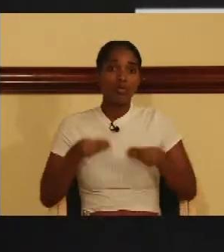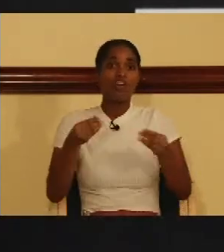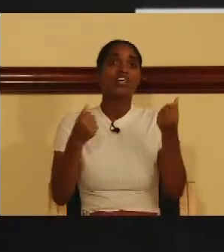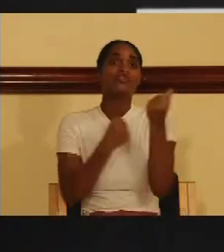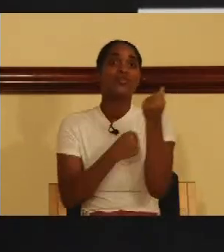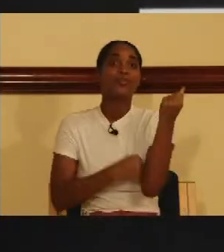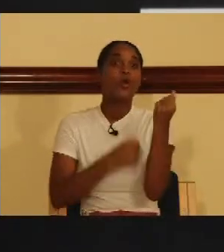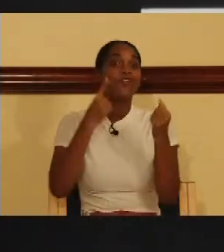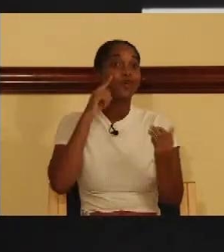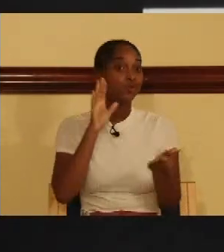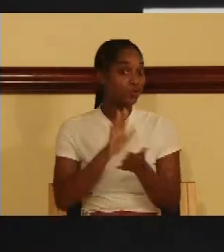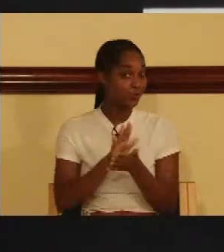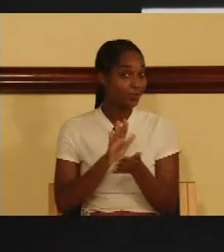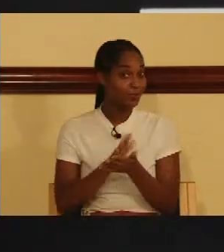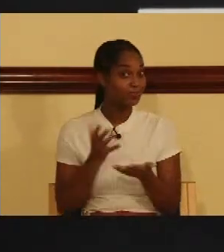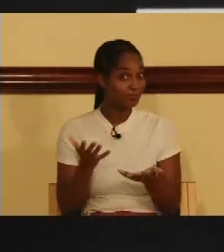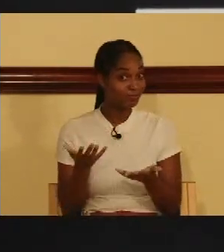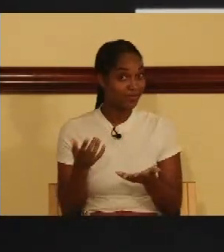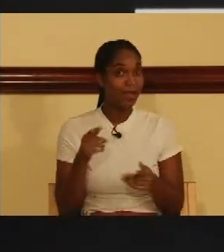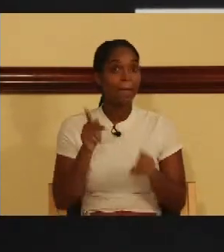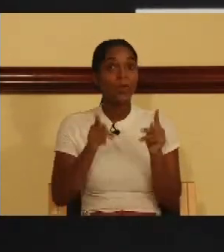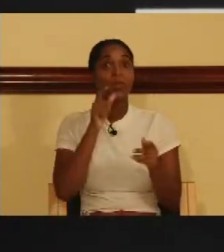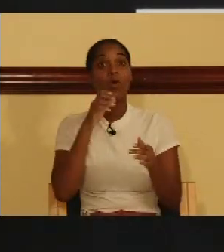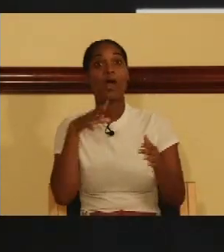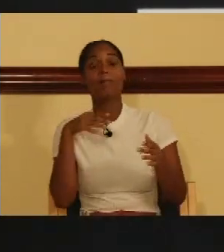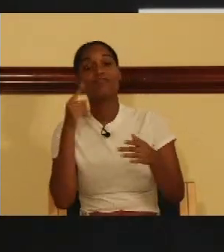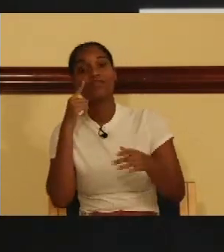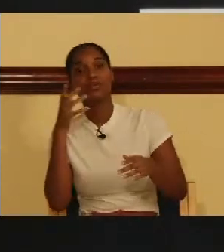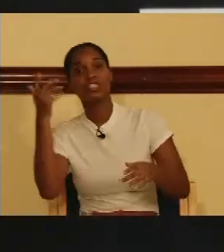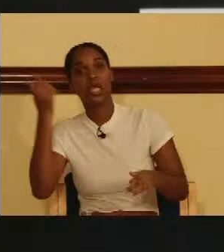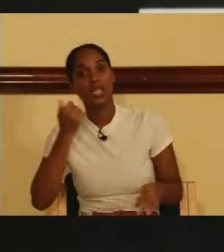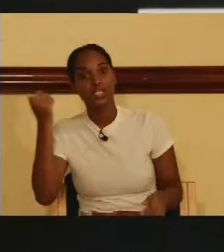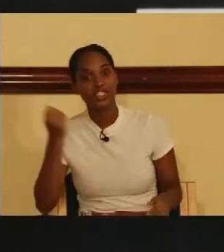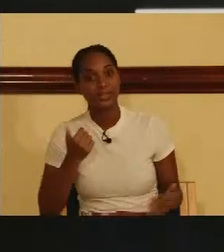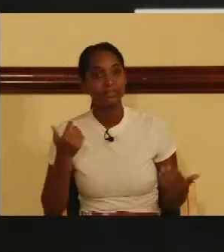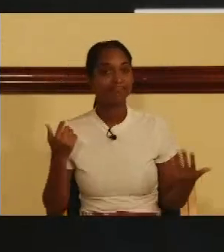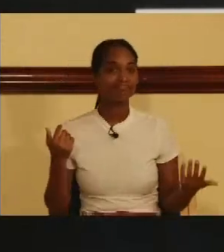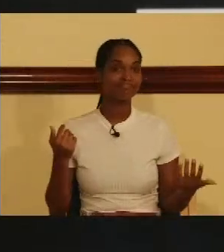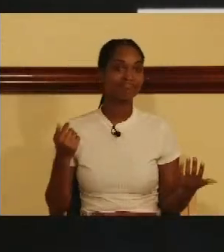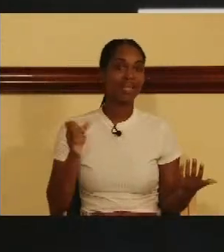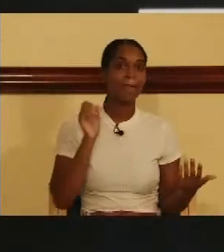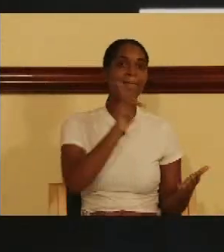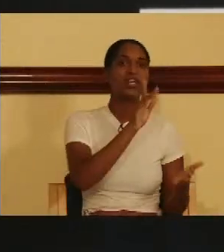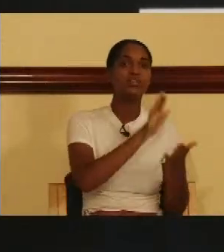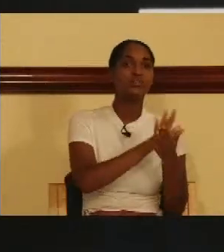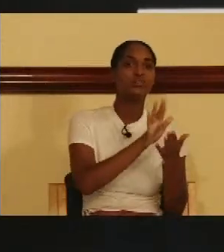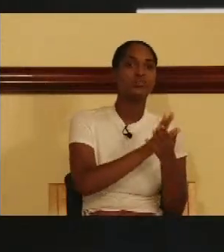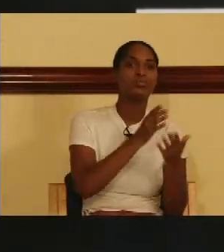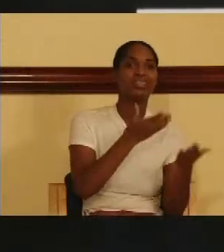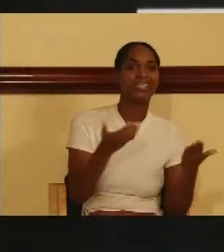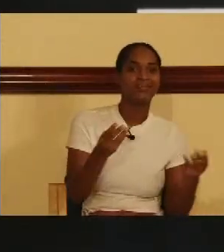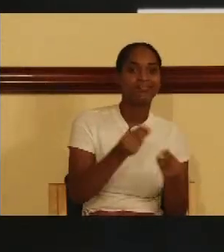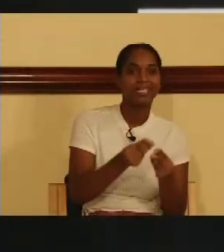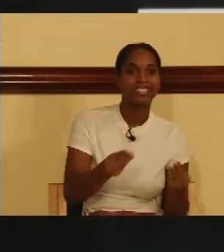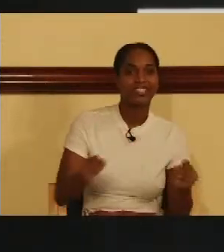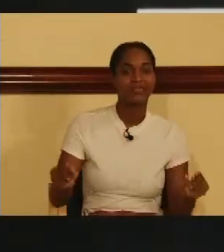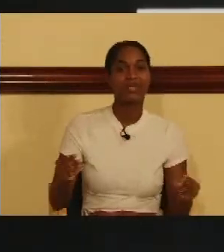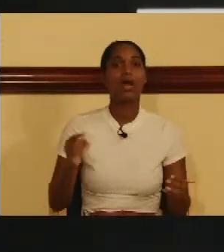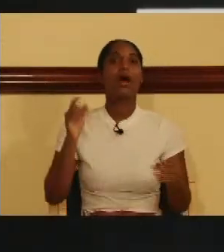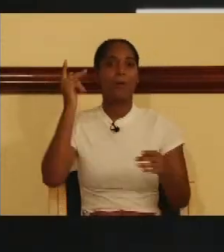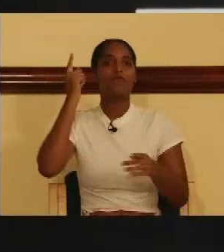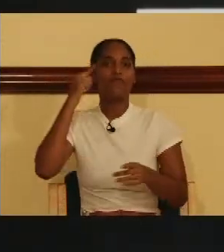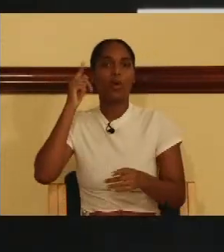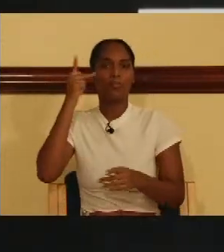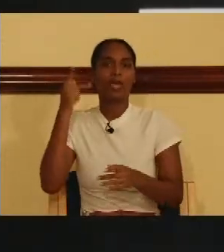school. So we have persons who are applying for scholarships, who are applying for back to school items. Of course, it's their parents on their